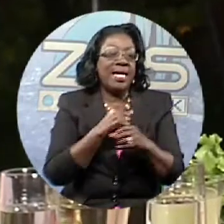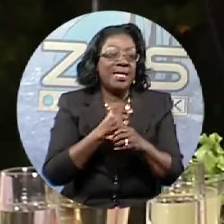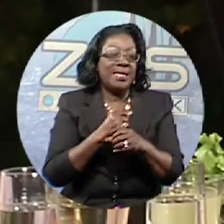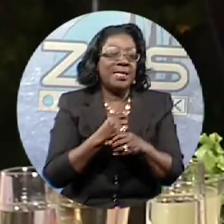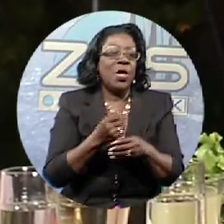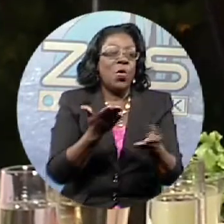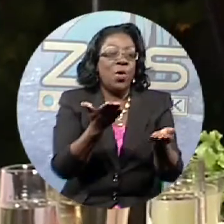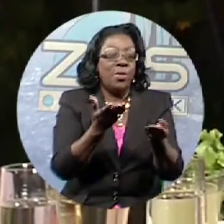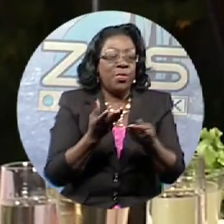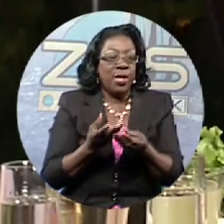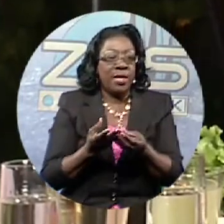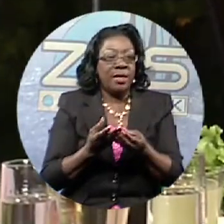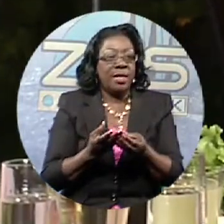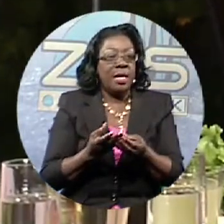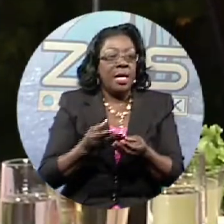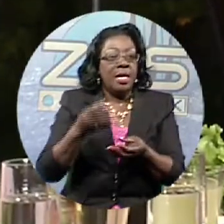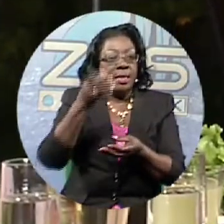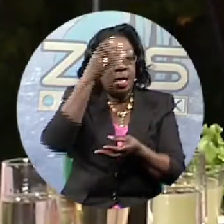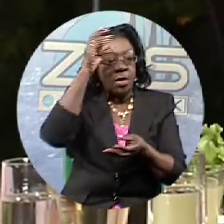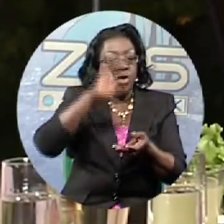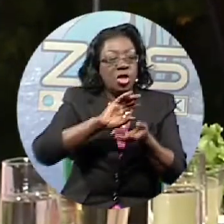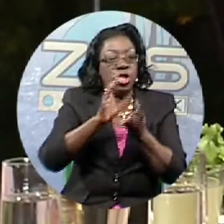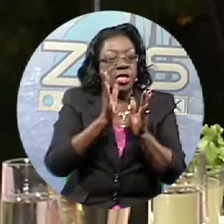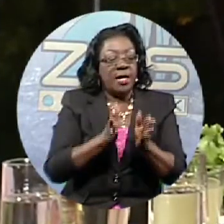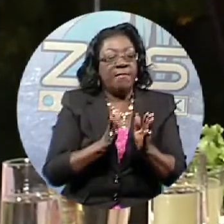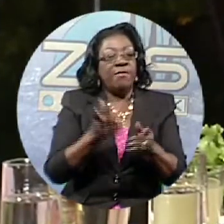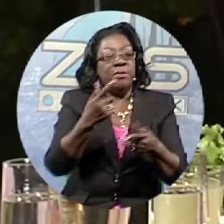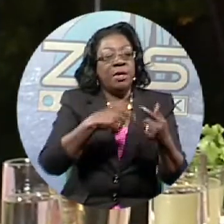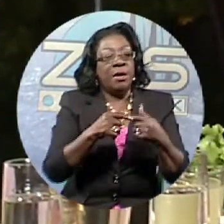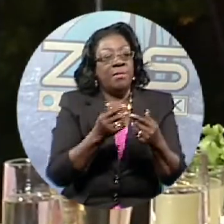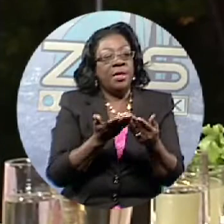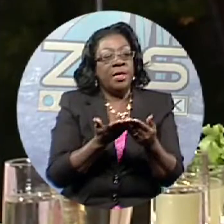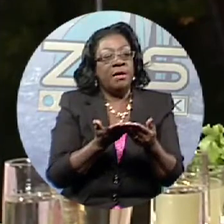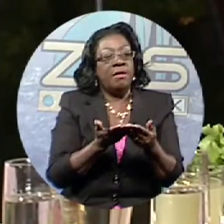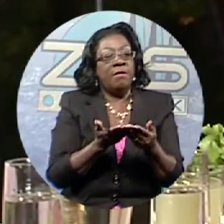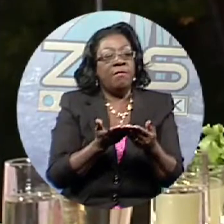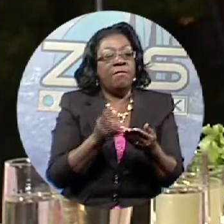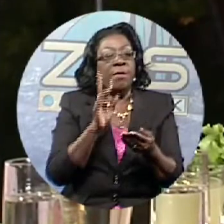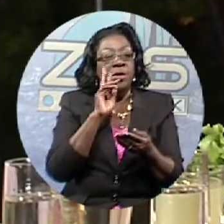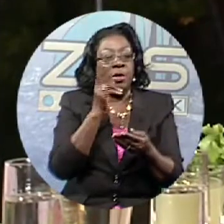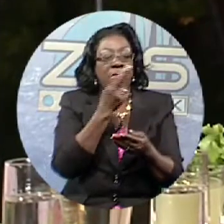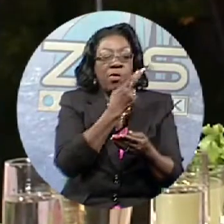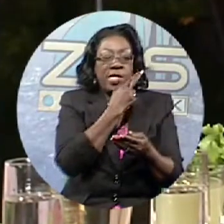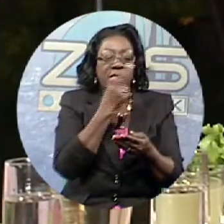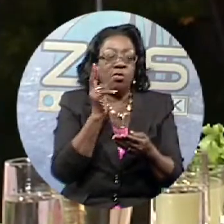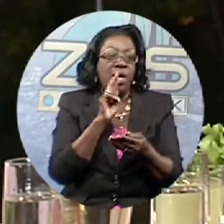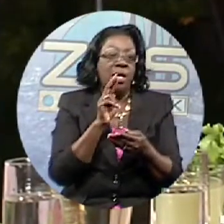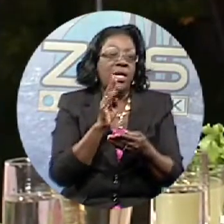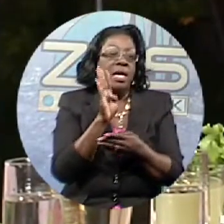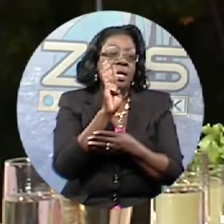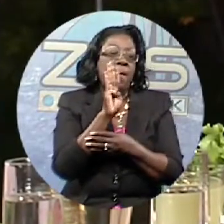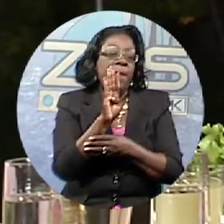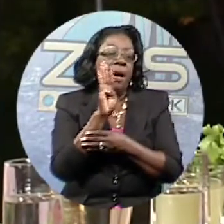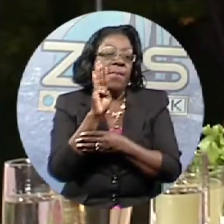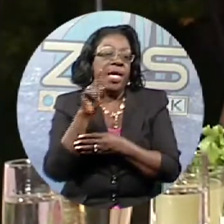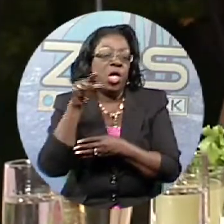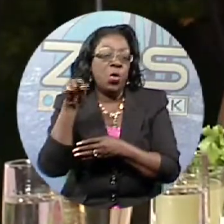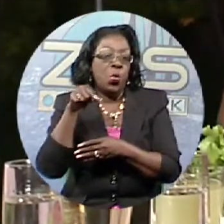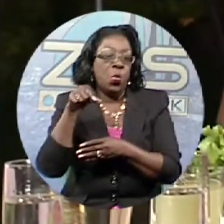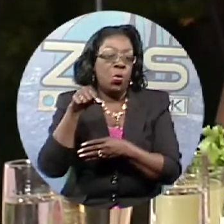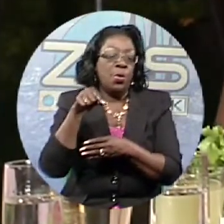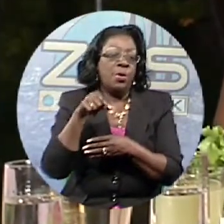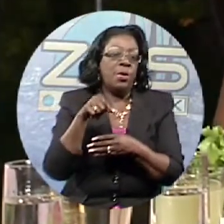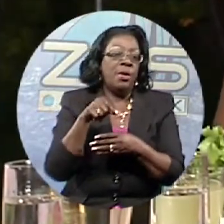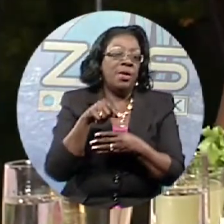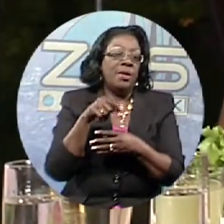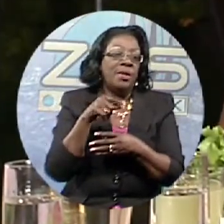what Chef Elson just put in front of me. We're live from Virgil's Barbecue, which is in the Coral Towers. Smoked barbecue, mac